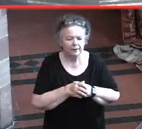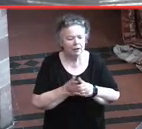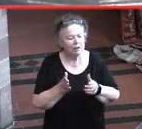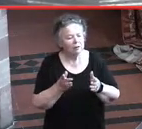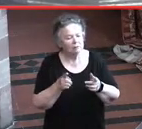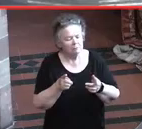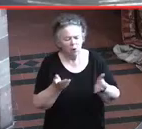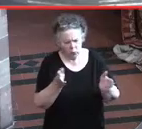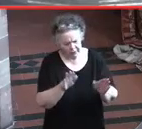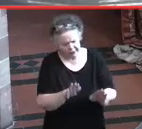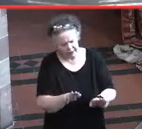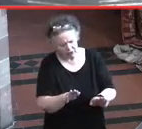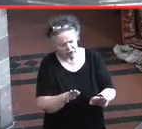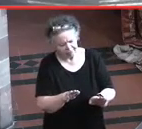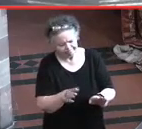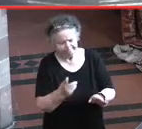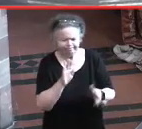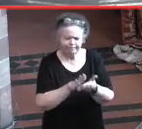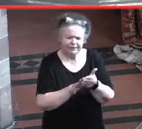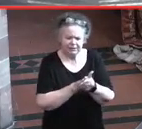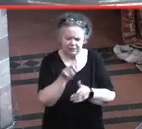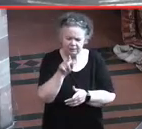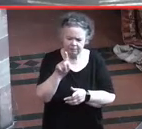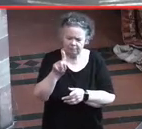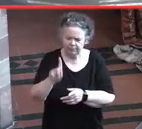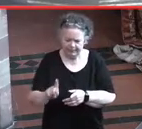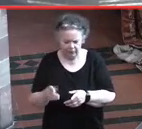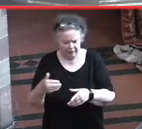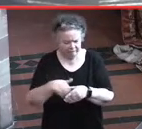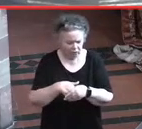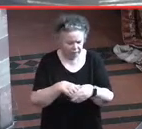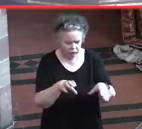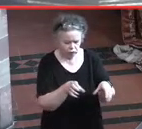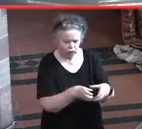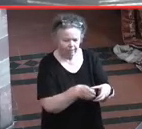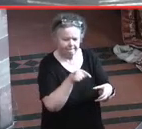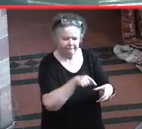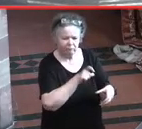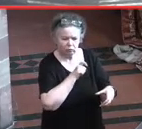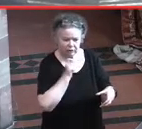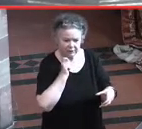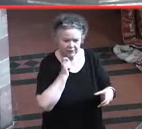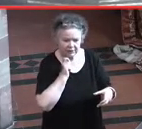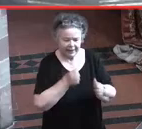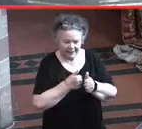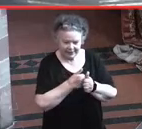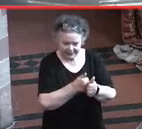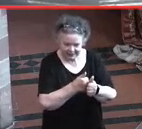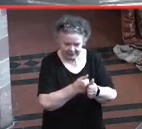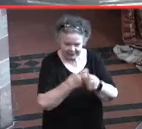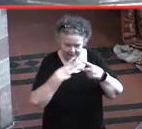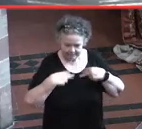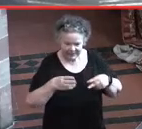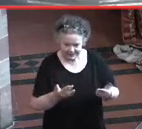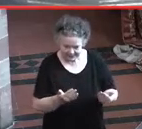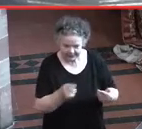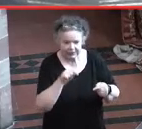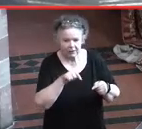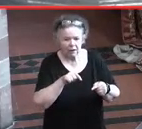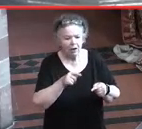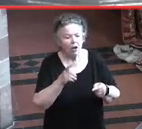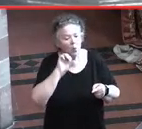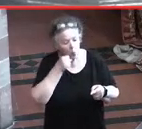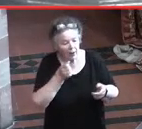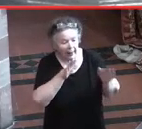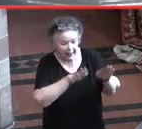Ordination is into an order, into the community or college of presbyters, and the assisting ministers who will come with the ordinands lay hands